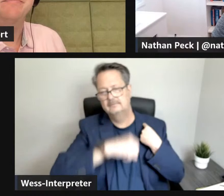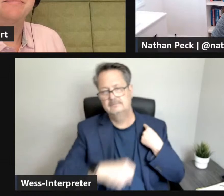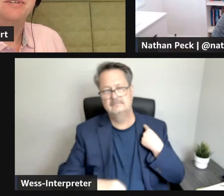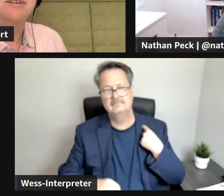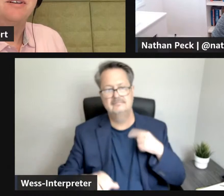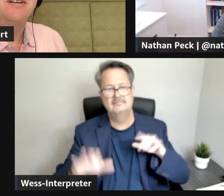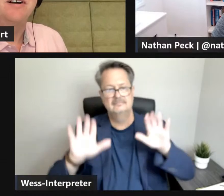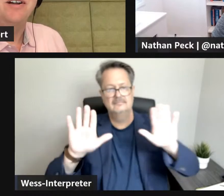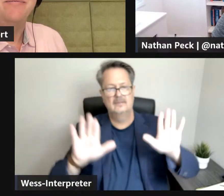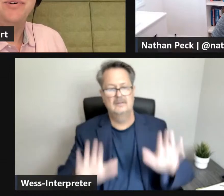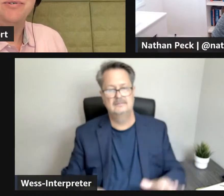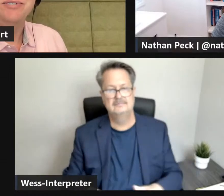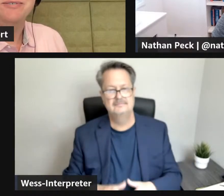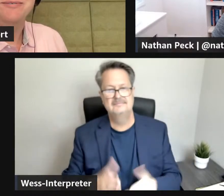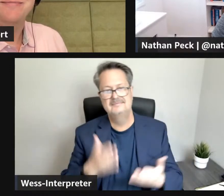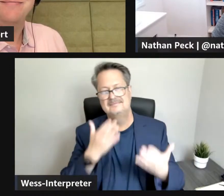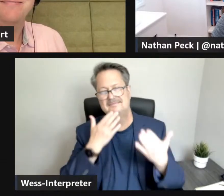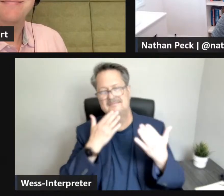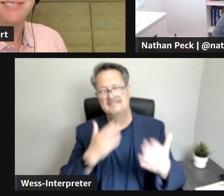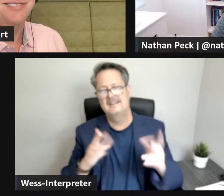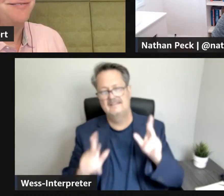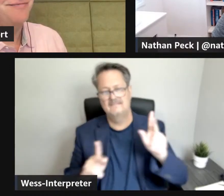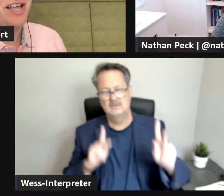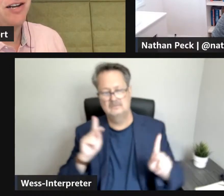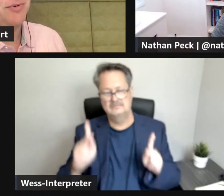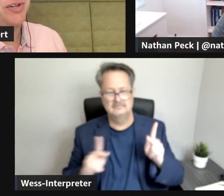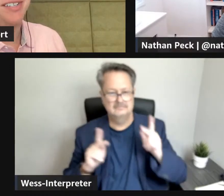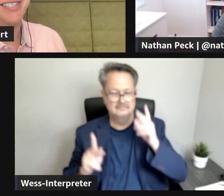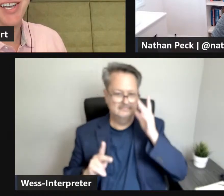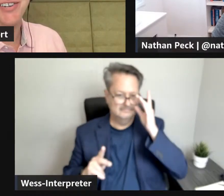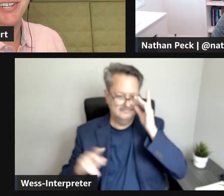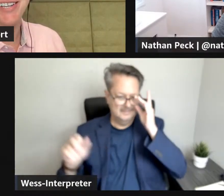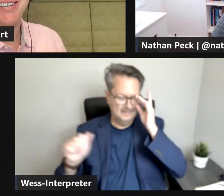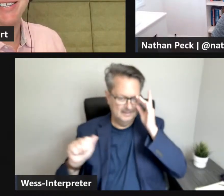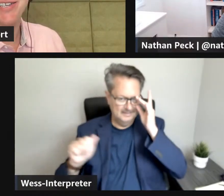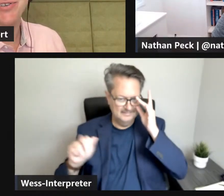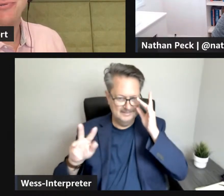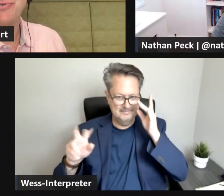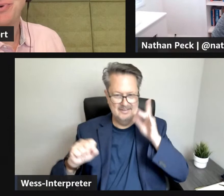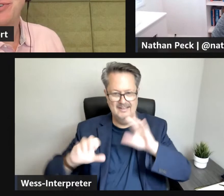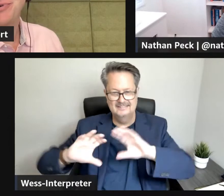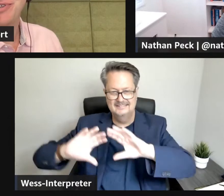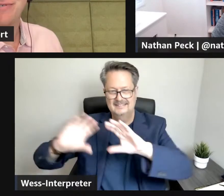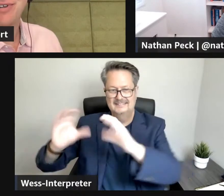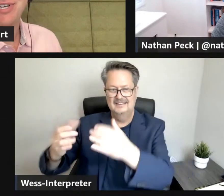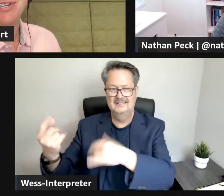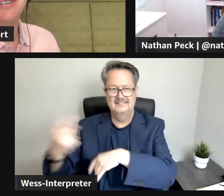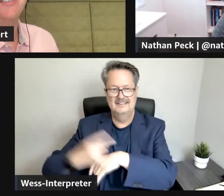Awesome. All right, folks. AWS Container Day EU